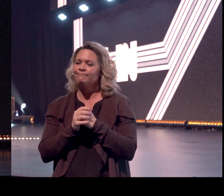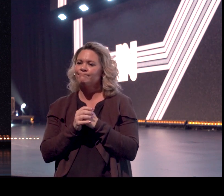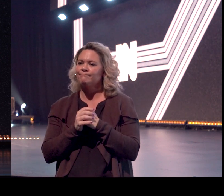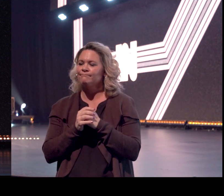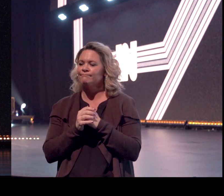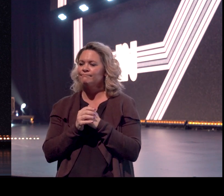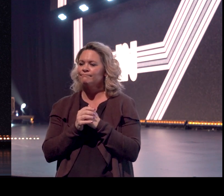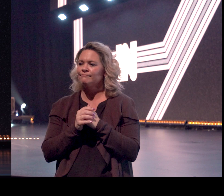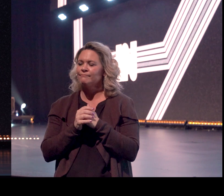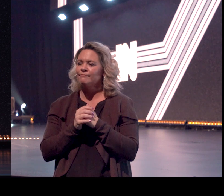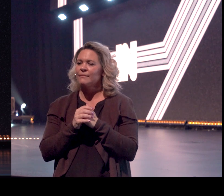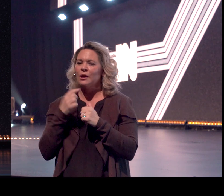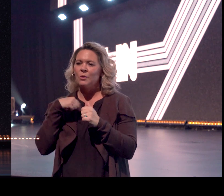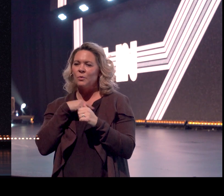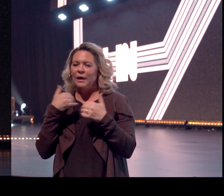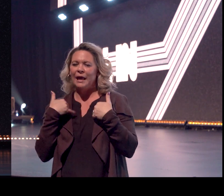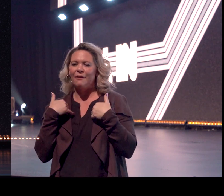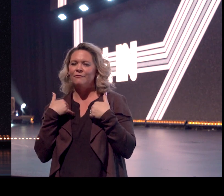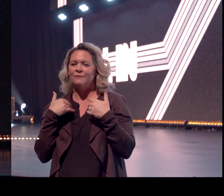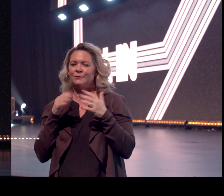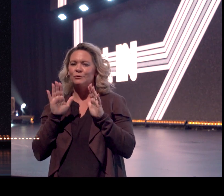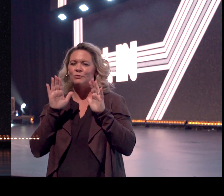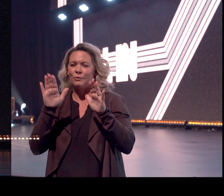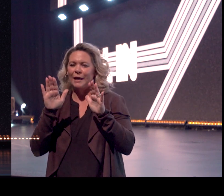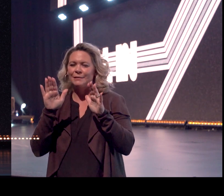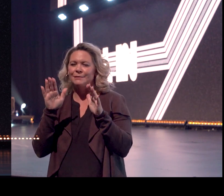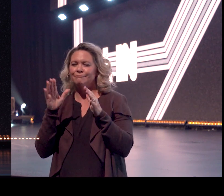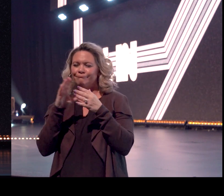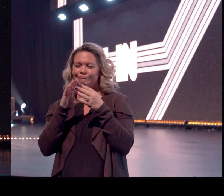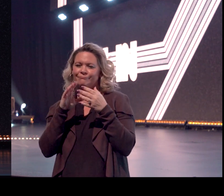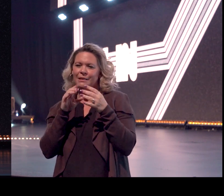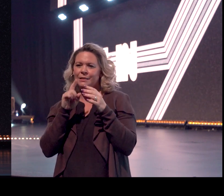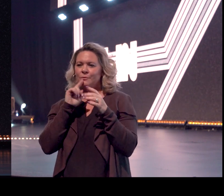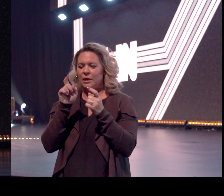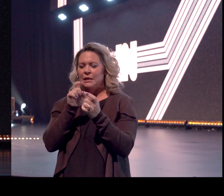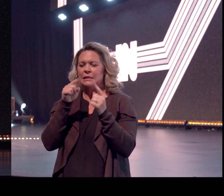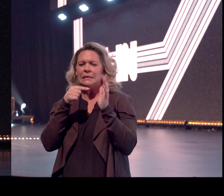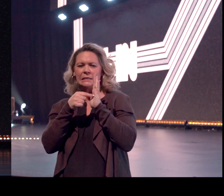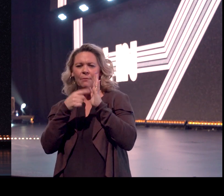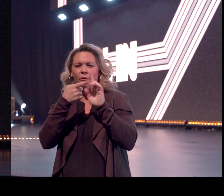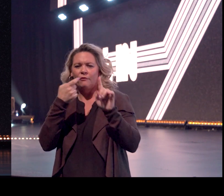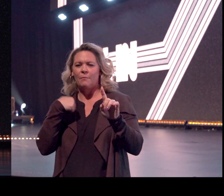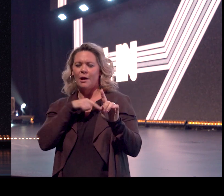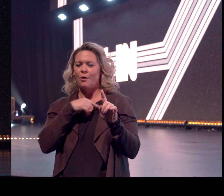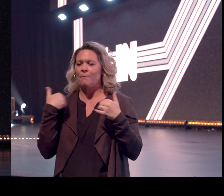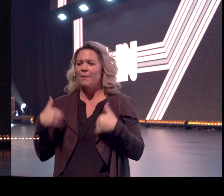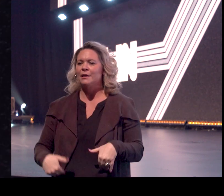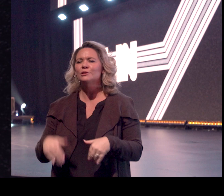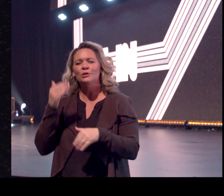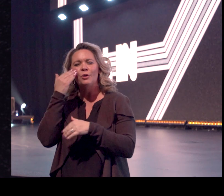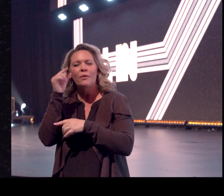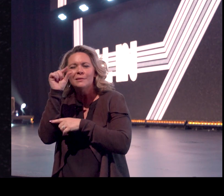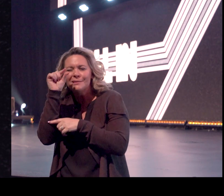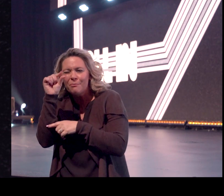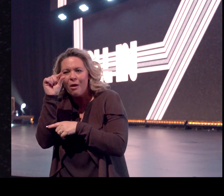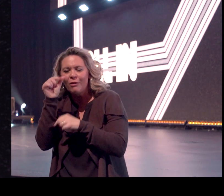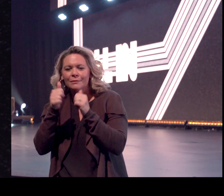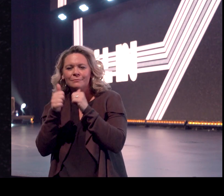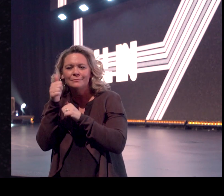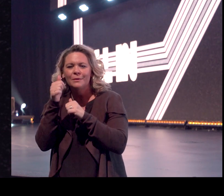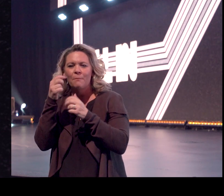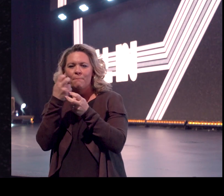doesn't mean it's not essential. And again, we have a great analogy from our own bodies. Do you know what